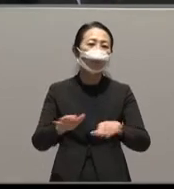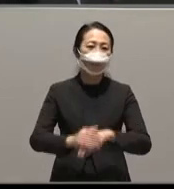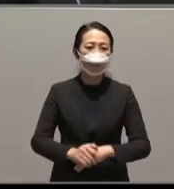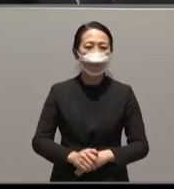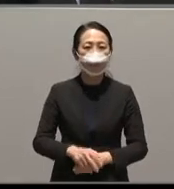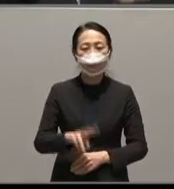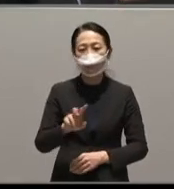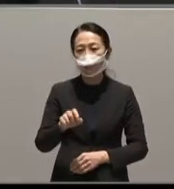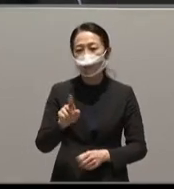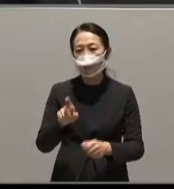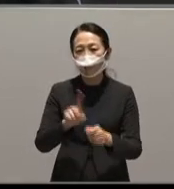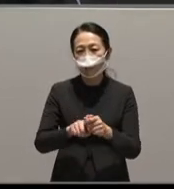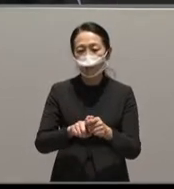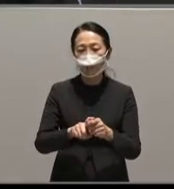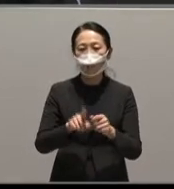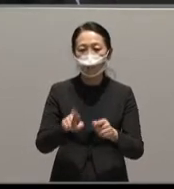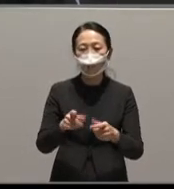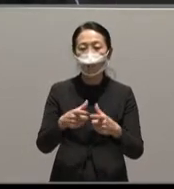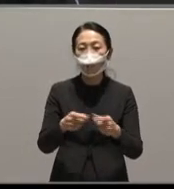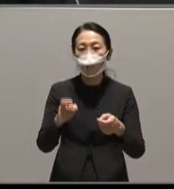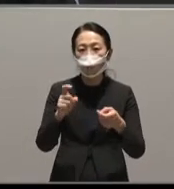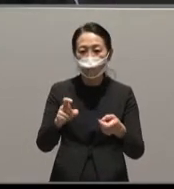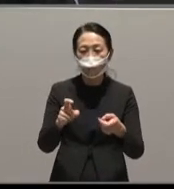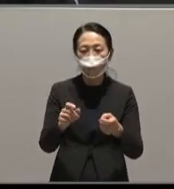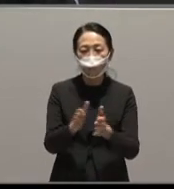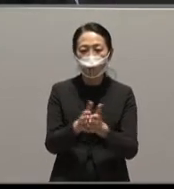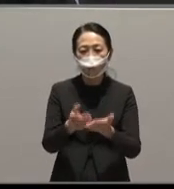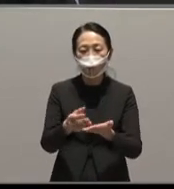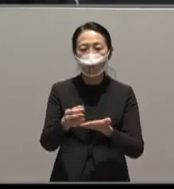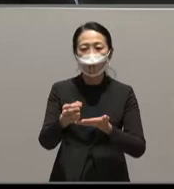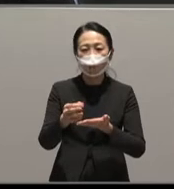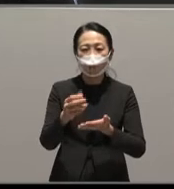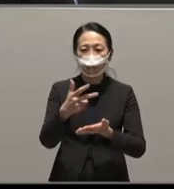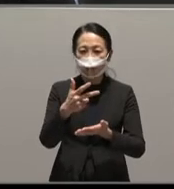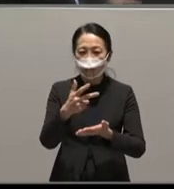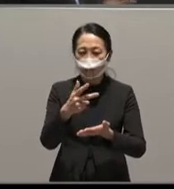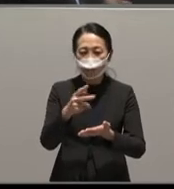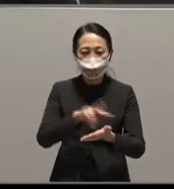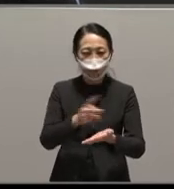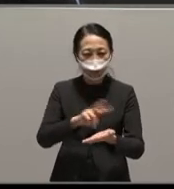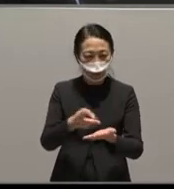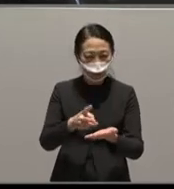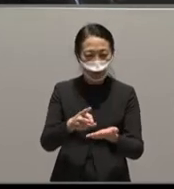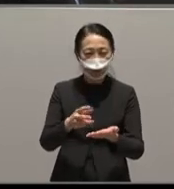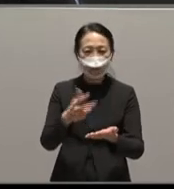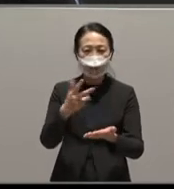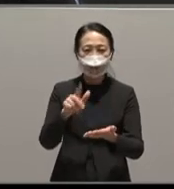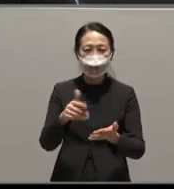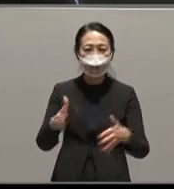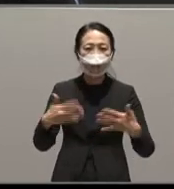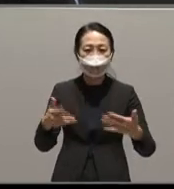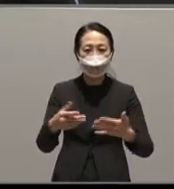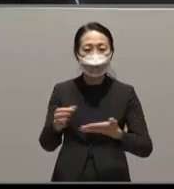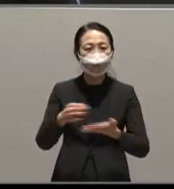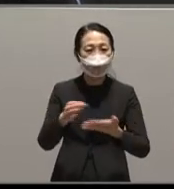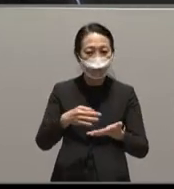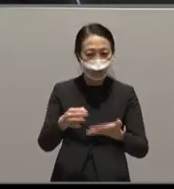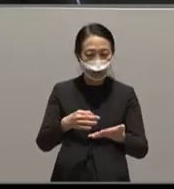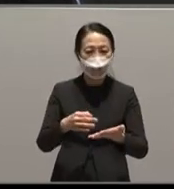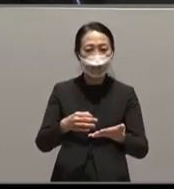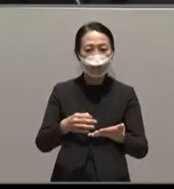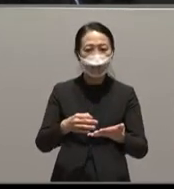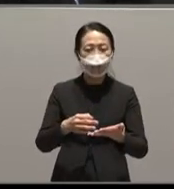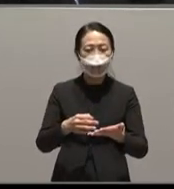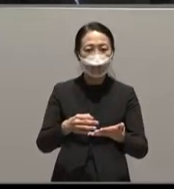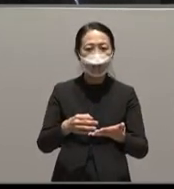and became bestseller in the US, and BBC covered this. And in 2020, Japanese translation of First Bathing